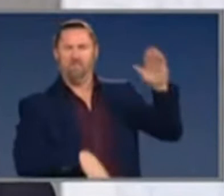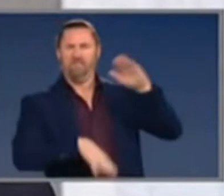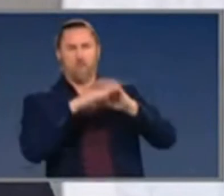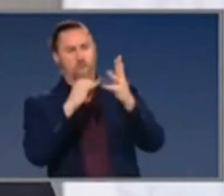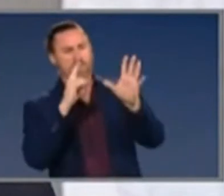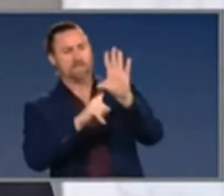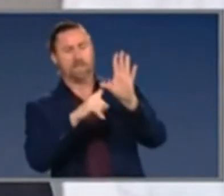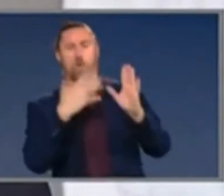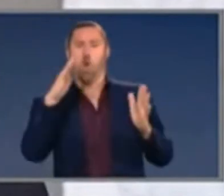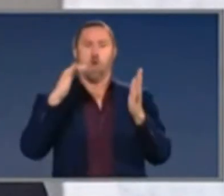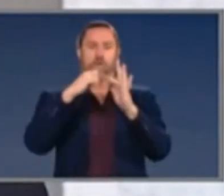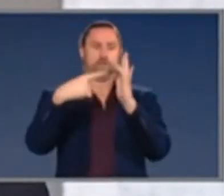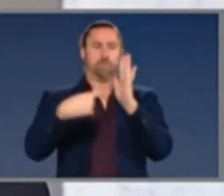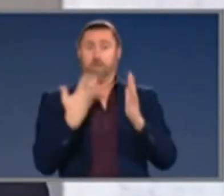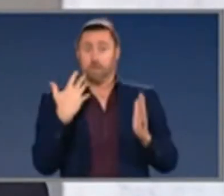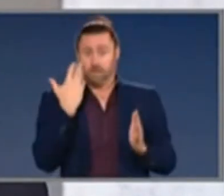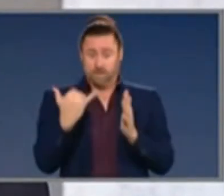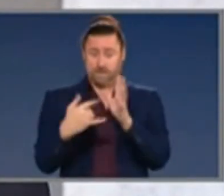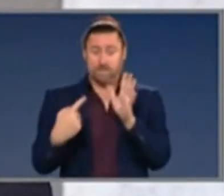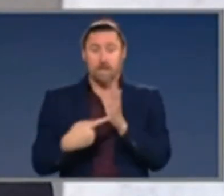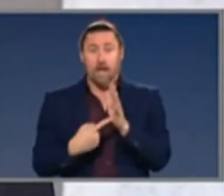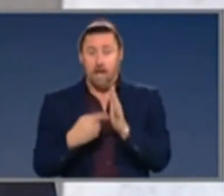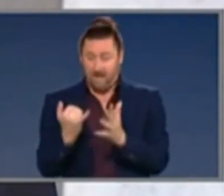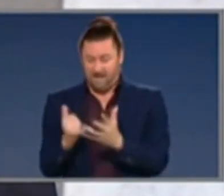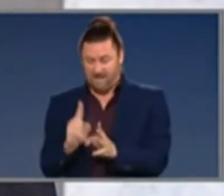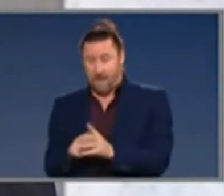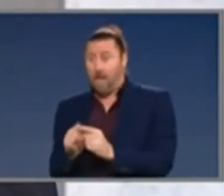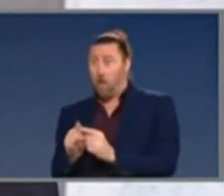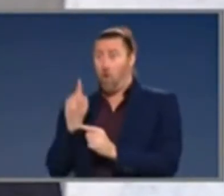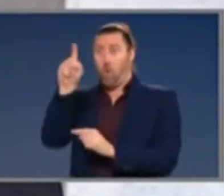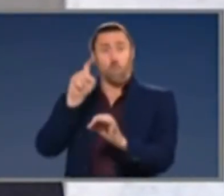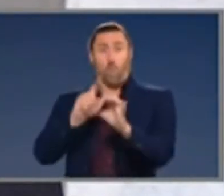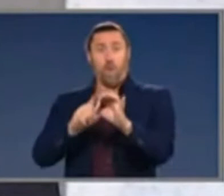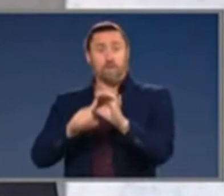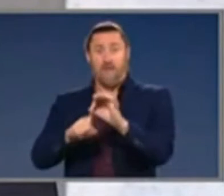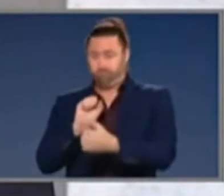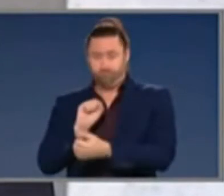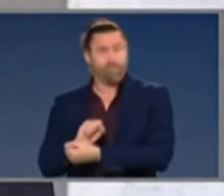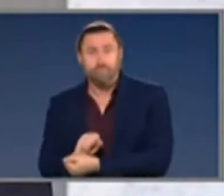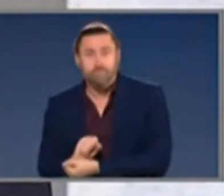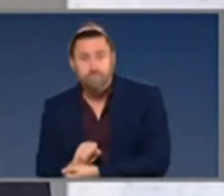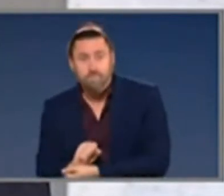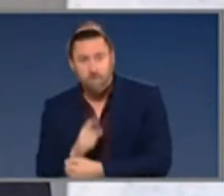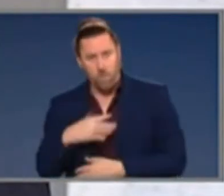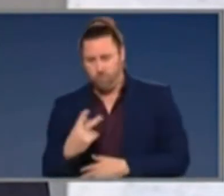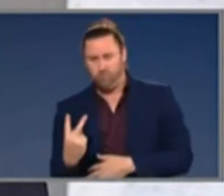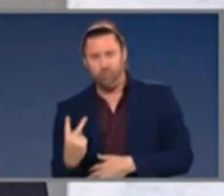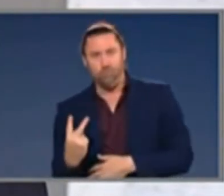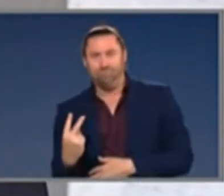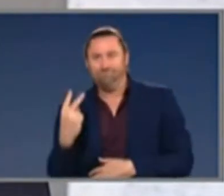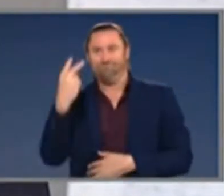region a hotspot. So from Saturday, residents from Sydney will be blocked from travelling to Queensland after 2 return travellers tested